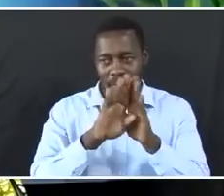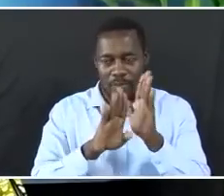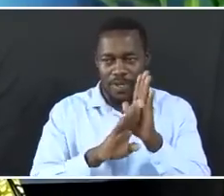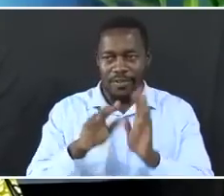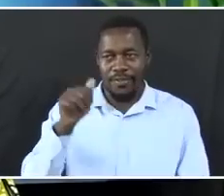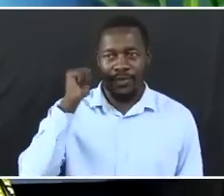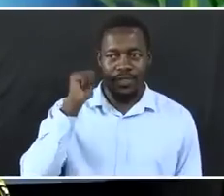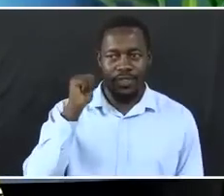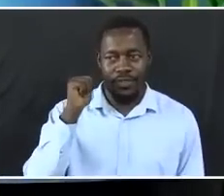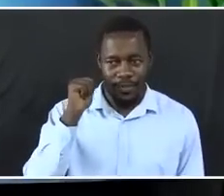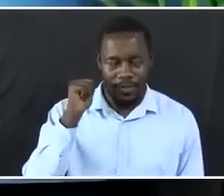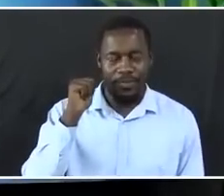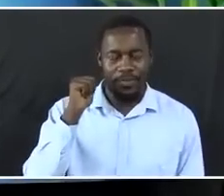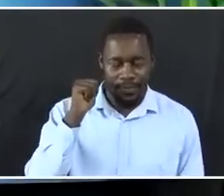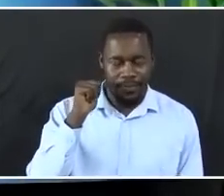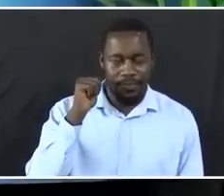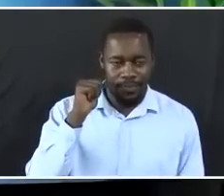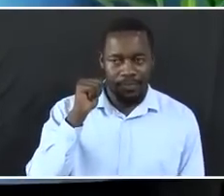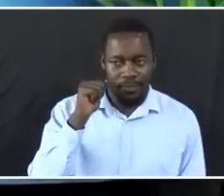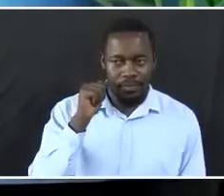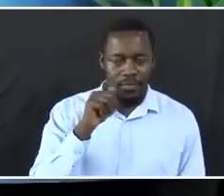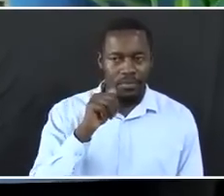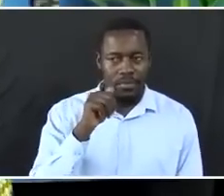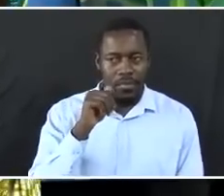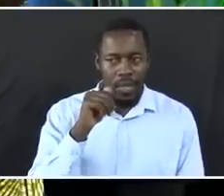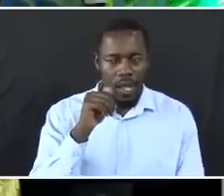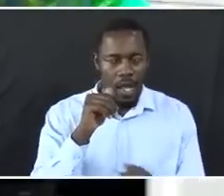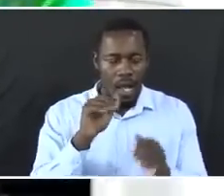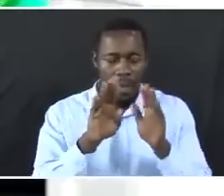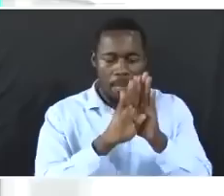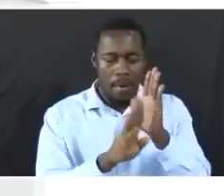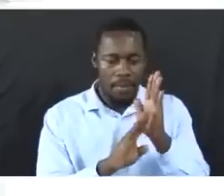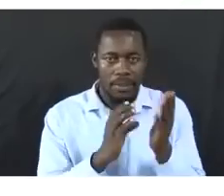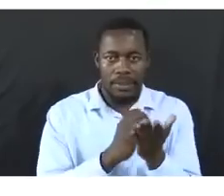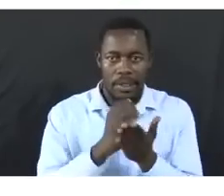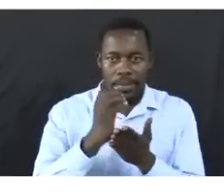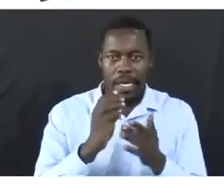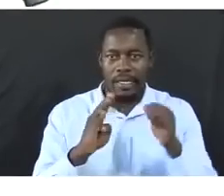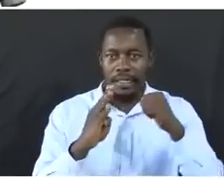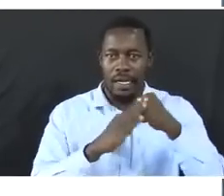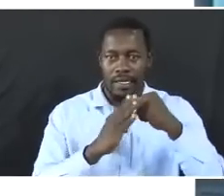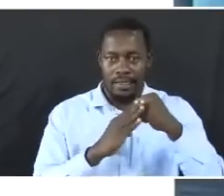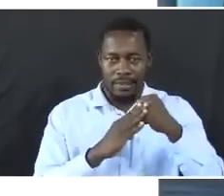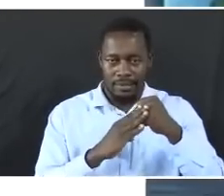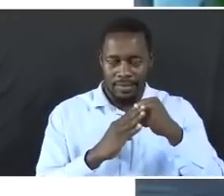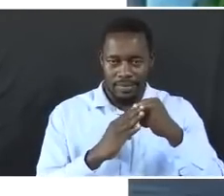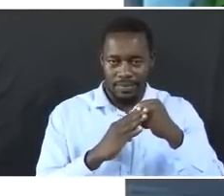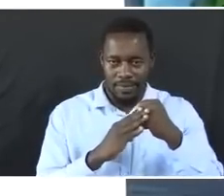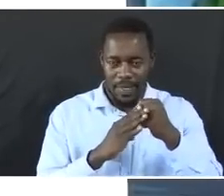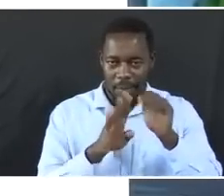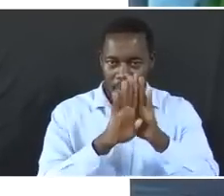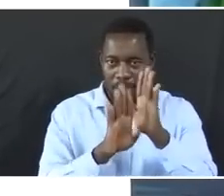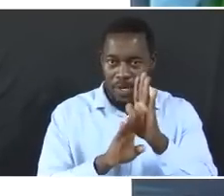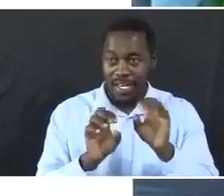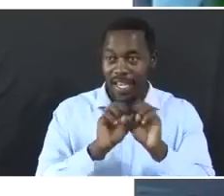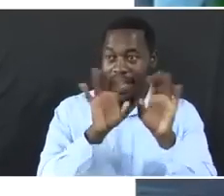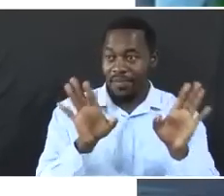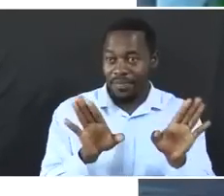5. He's already taught them, whoever looks at a